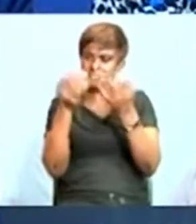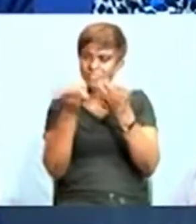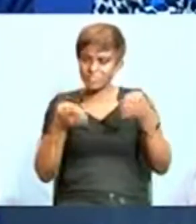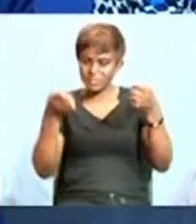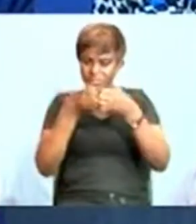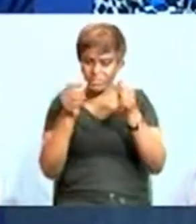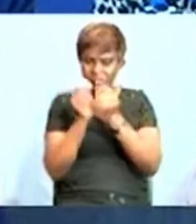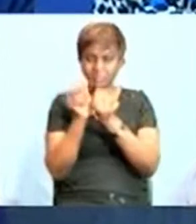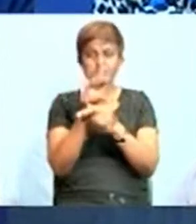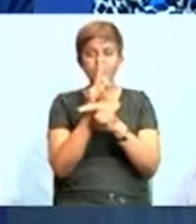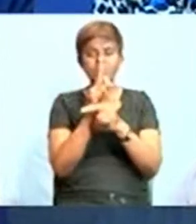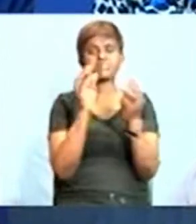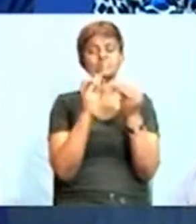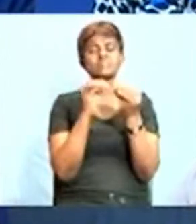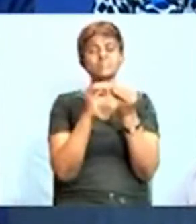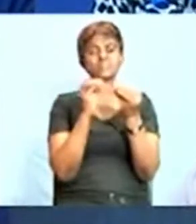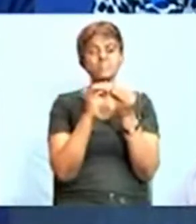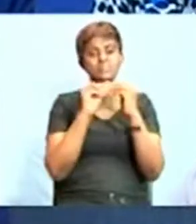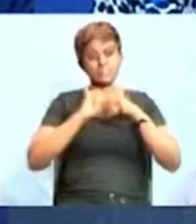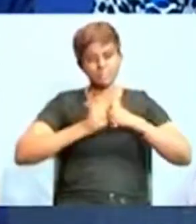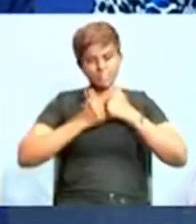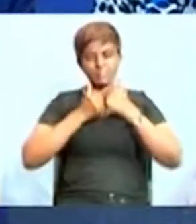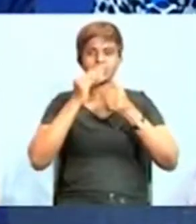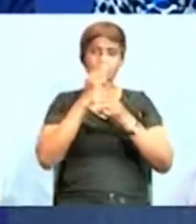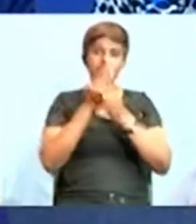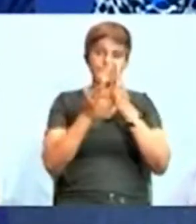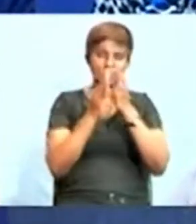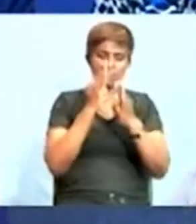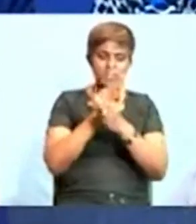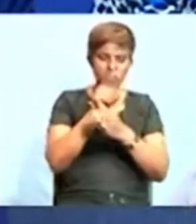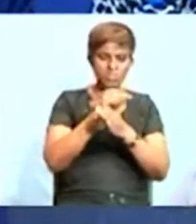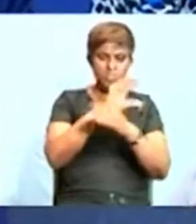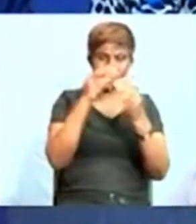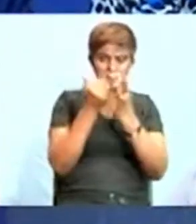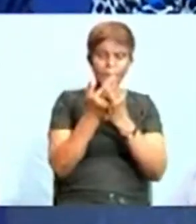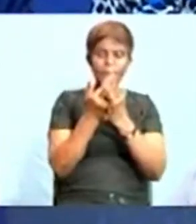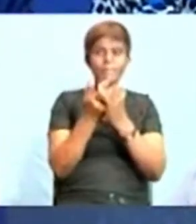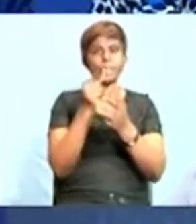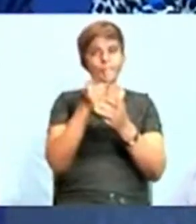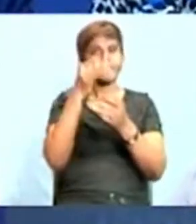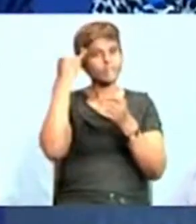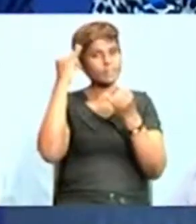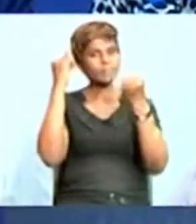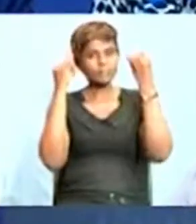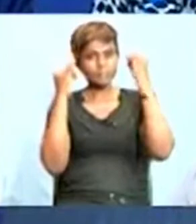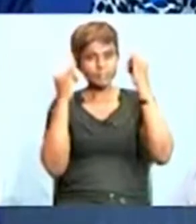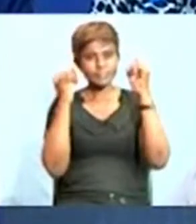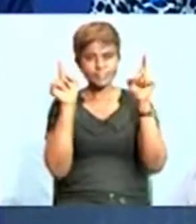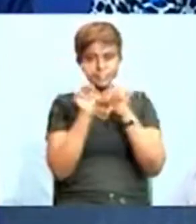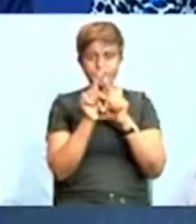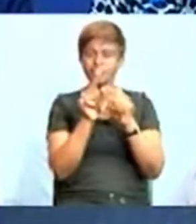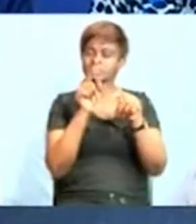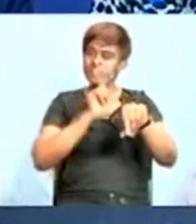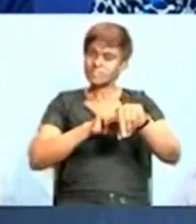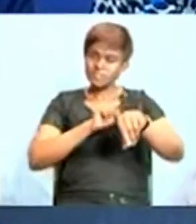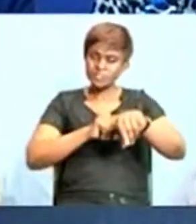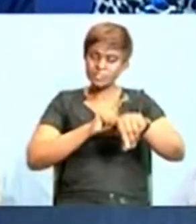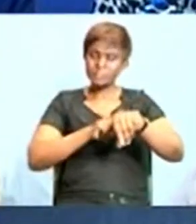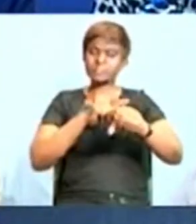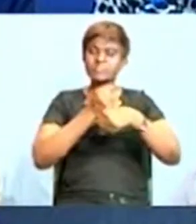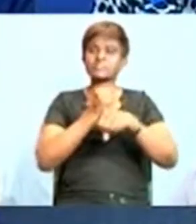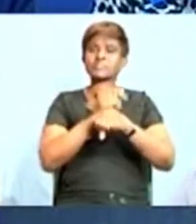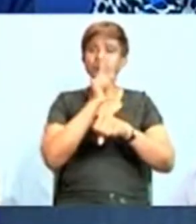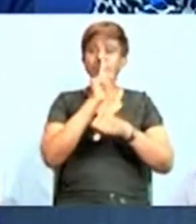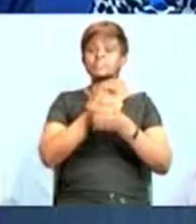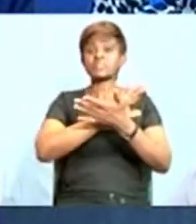with care. We must build on this whole suite of initiatives and momentum to ensure